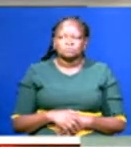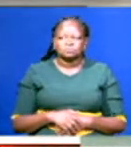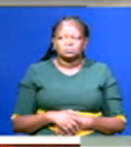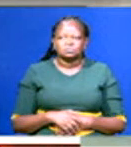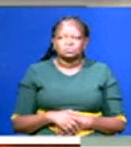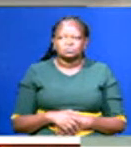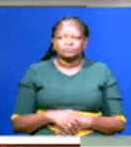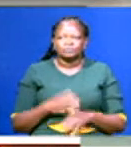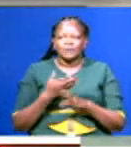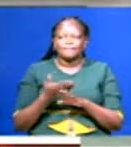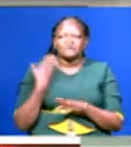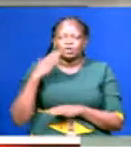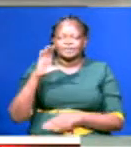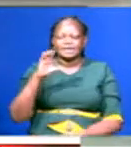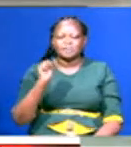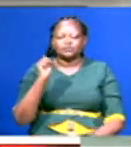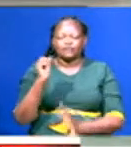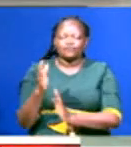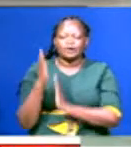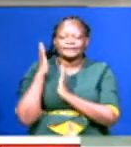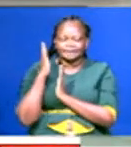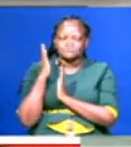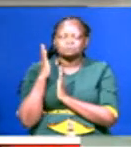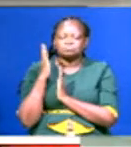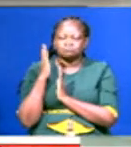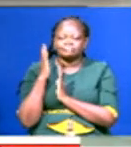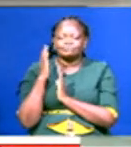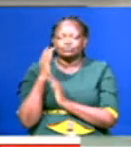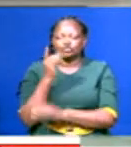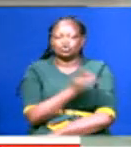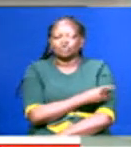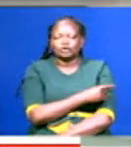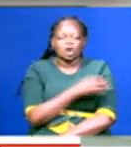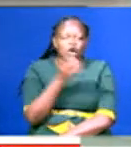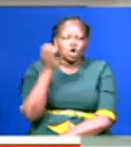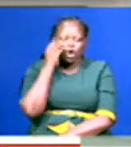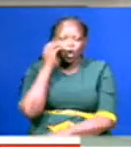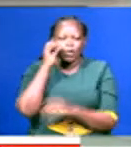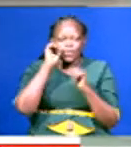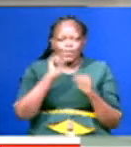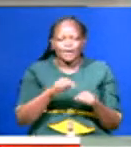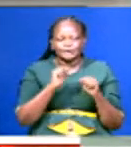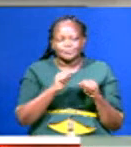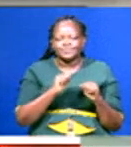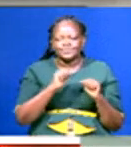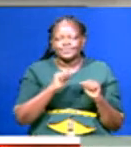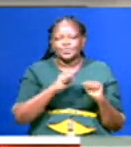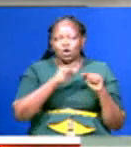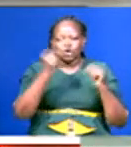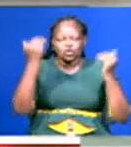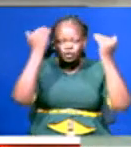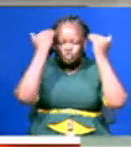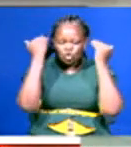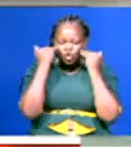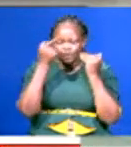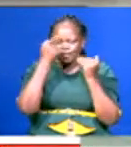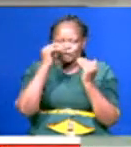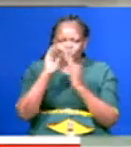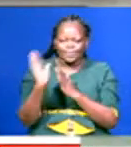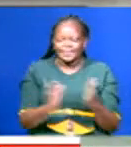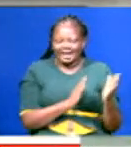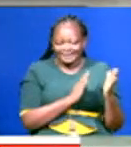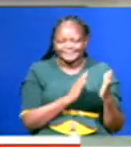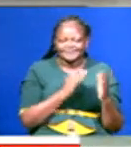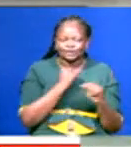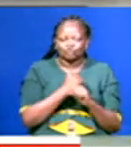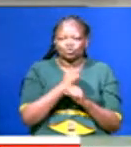Former Interior Cabinet Secretary Dr. Fred Matiang'i may face charges of conspiracy to commit a felony by trying to